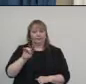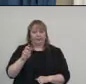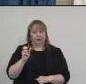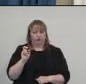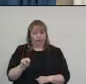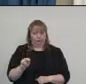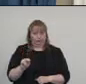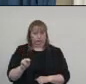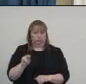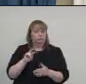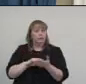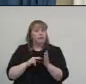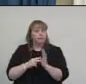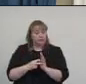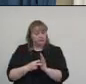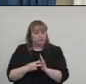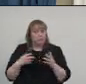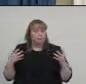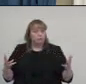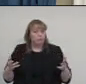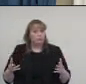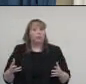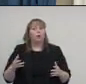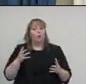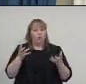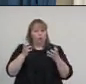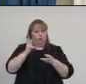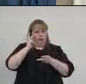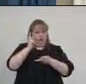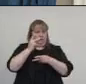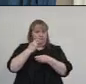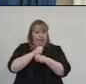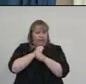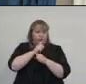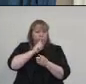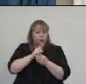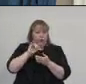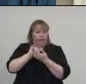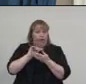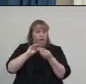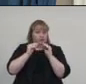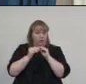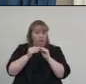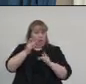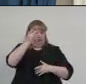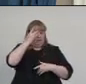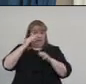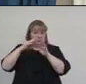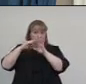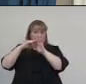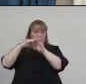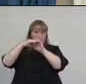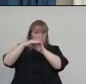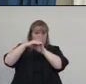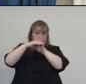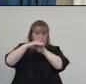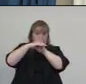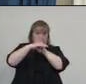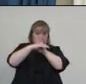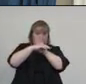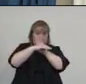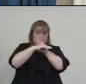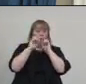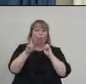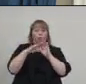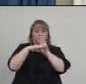patients they're treating, their stock with N95 face masks, and whether they're facing staffing issues. You all know those those. Our